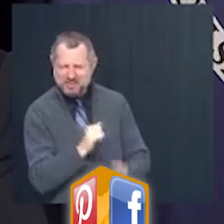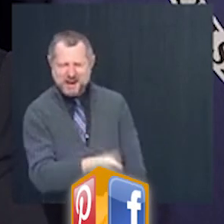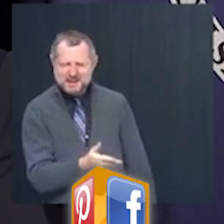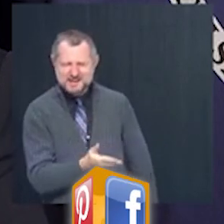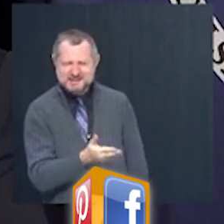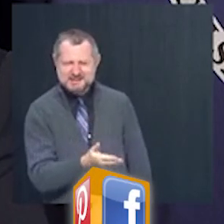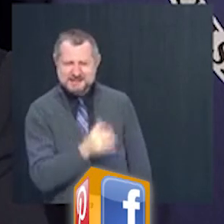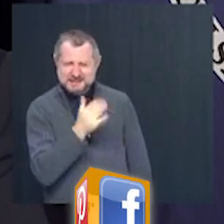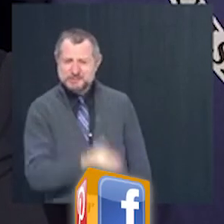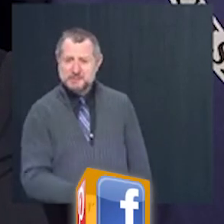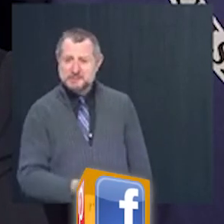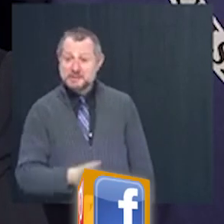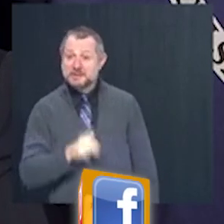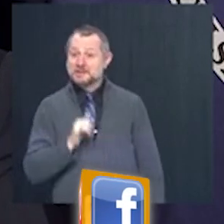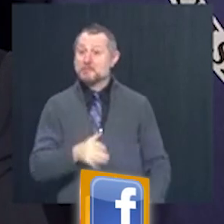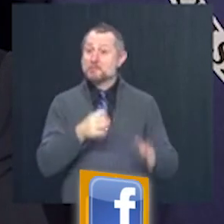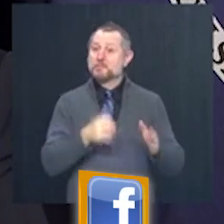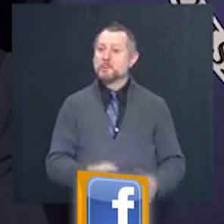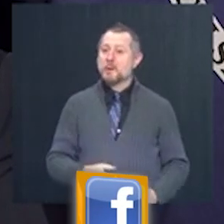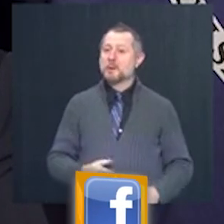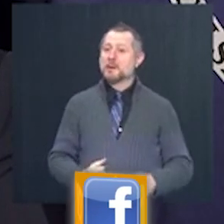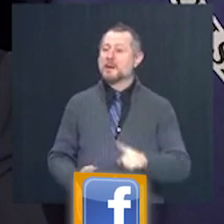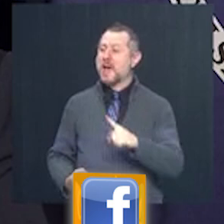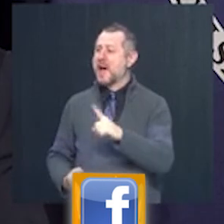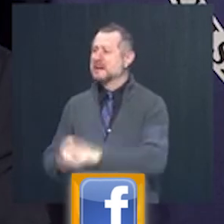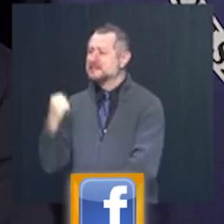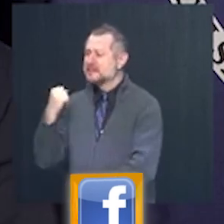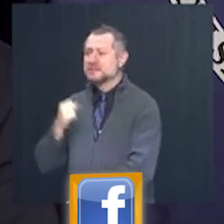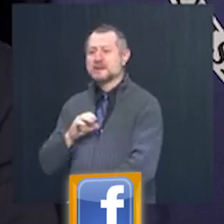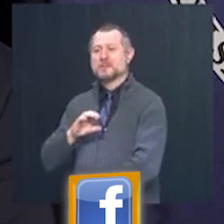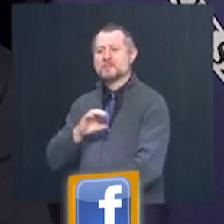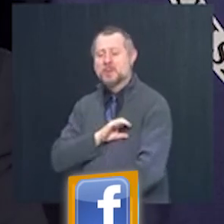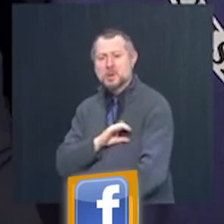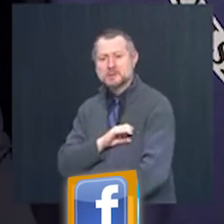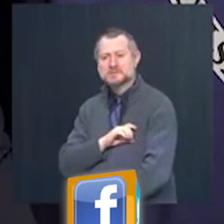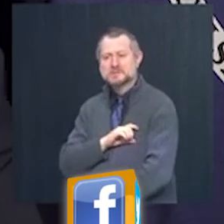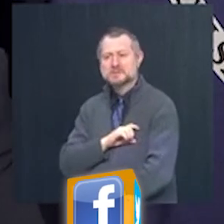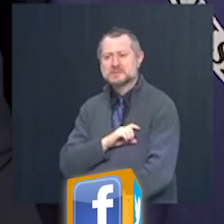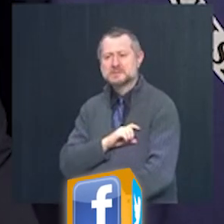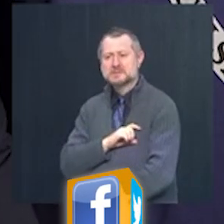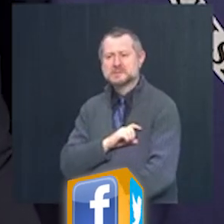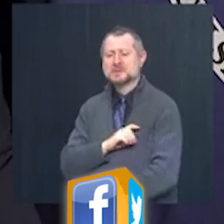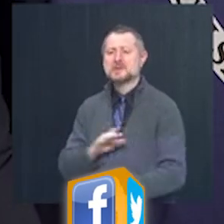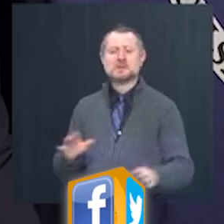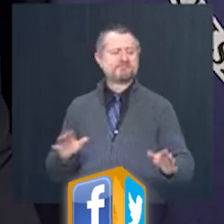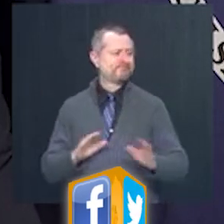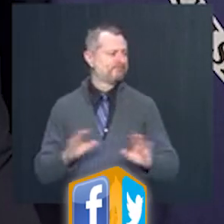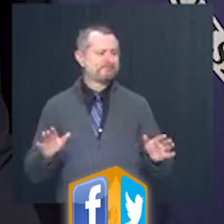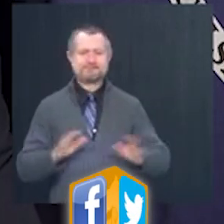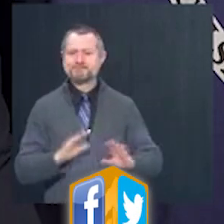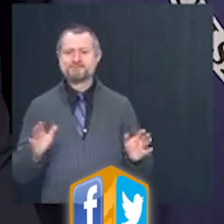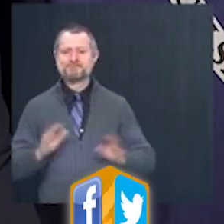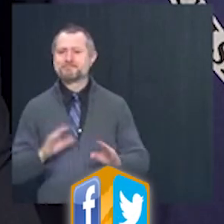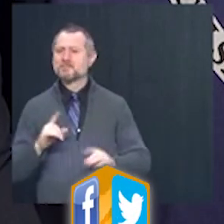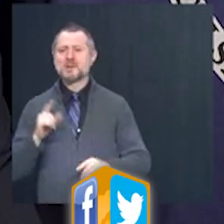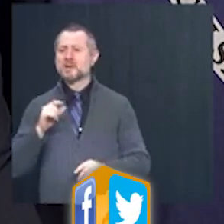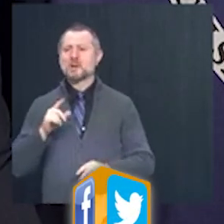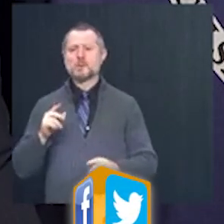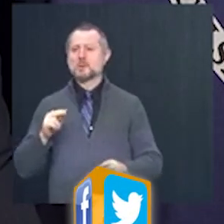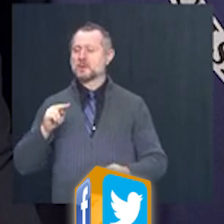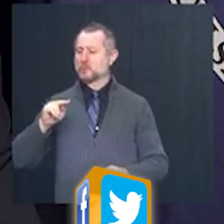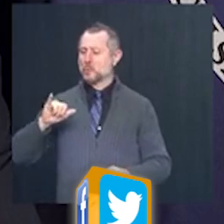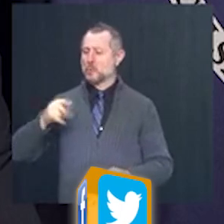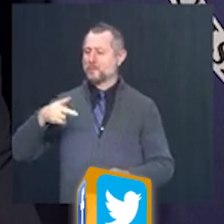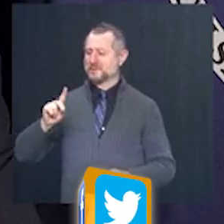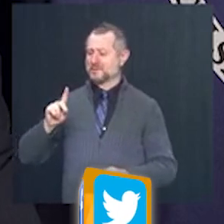Someone who attacked a law enforcement officer? You don't attack the NYPD. You don't